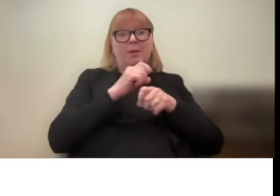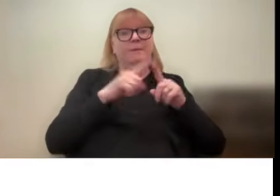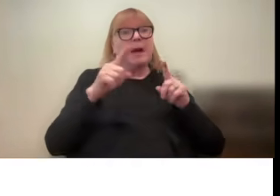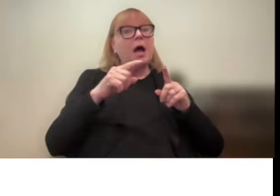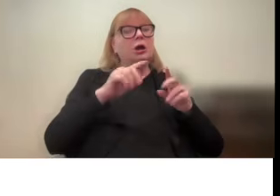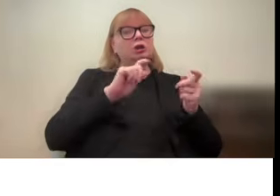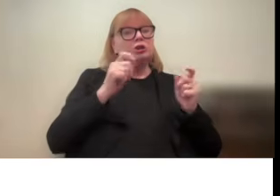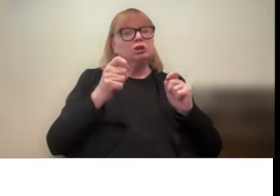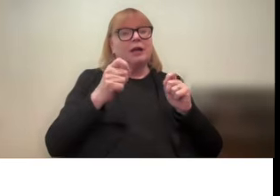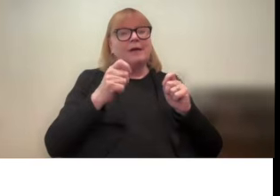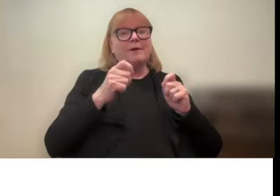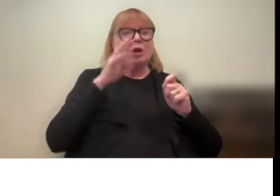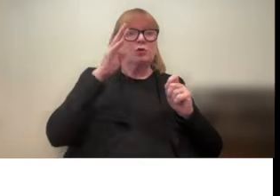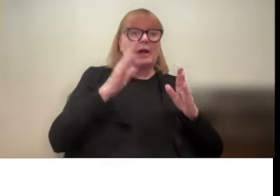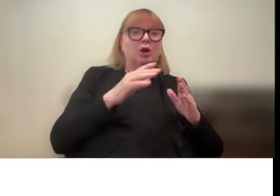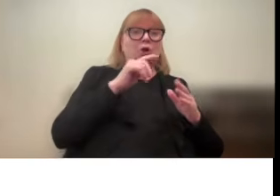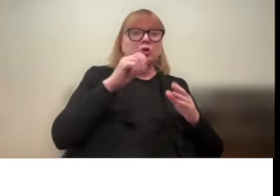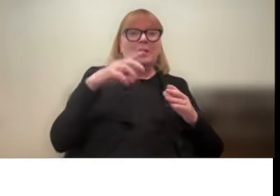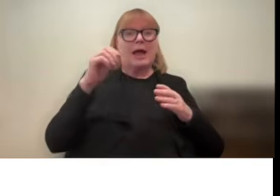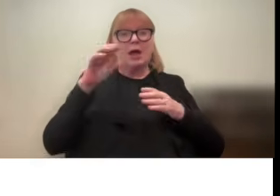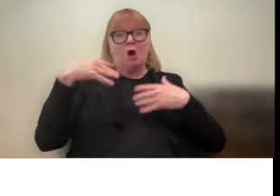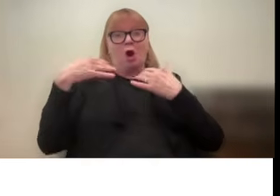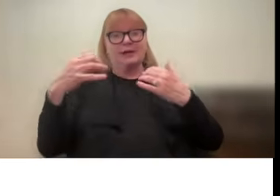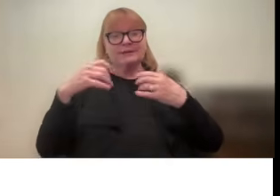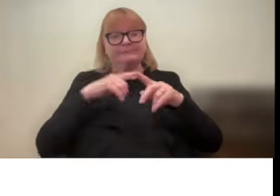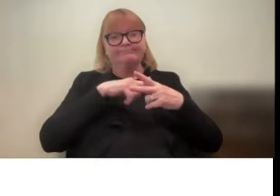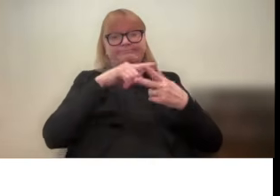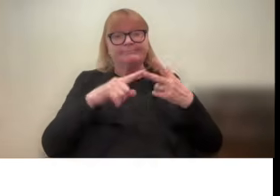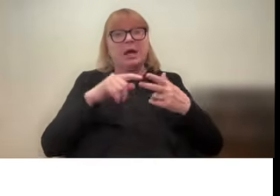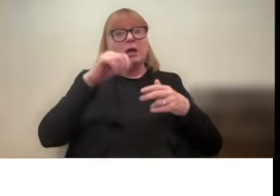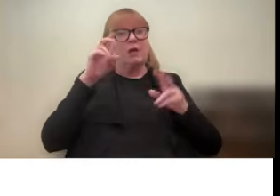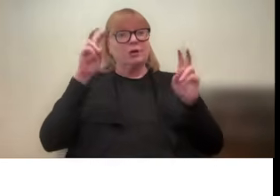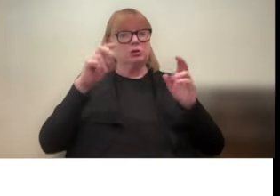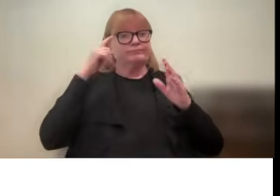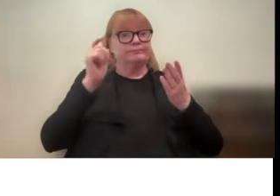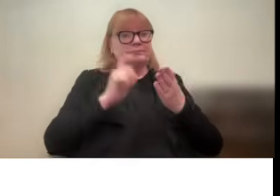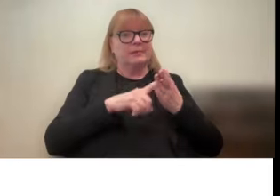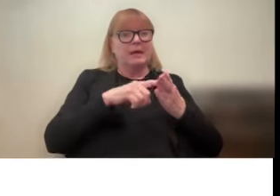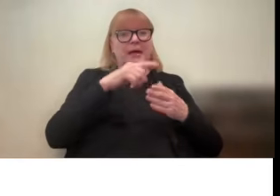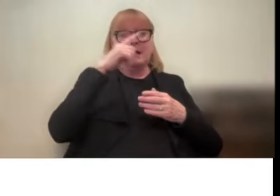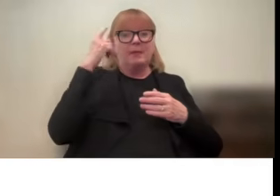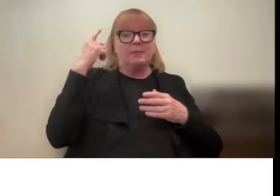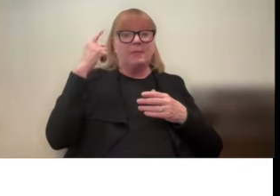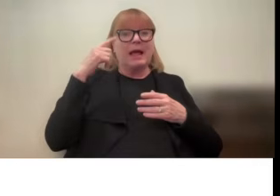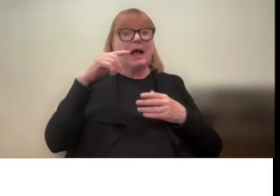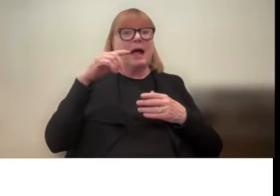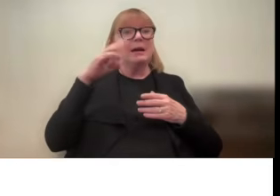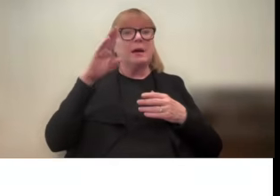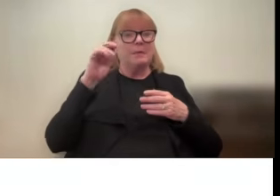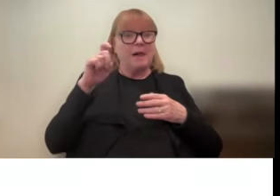between creator, tool, and audience. Another issue worth noting is that the black box nature of these